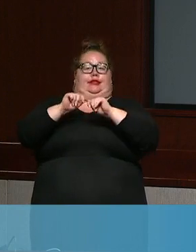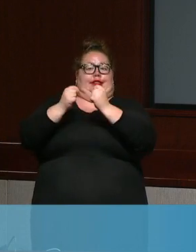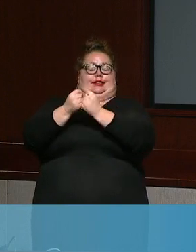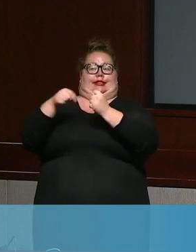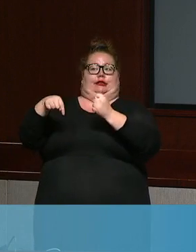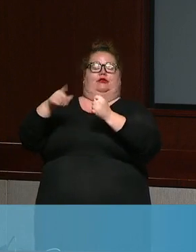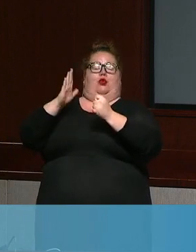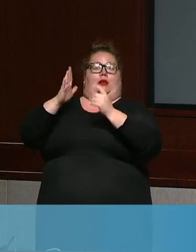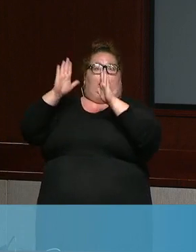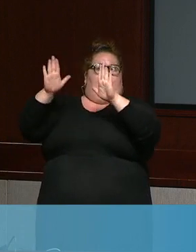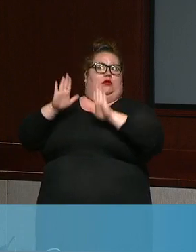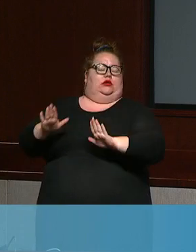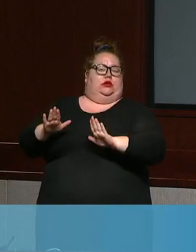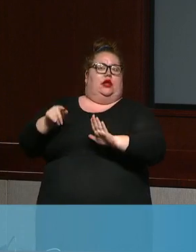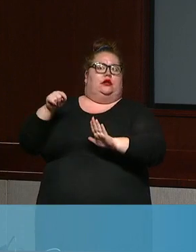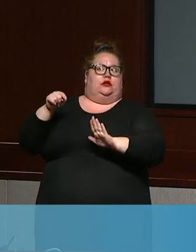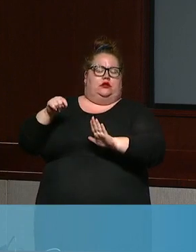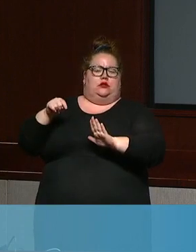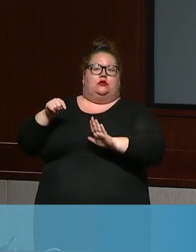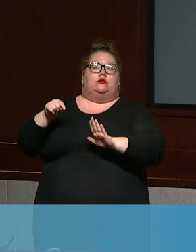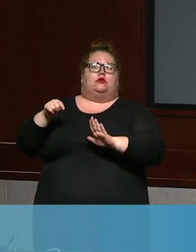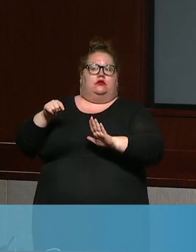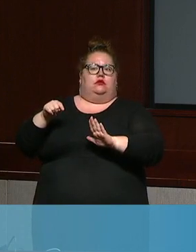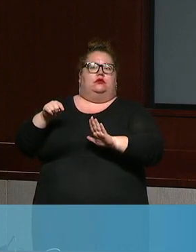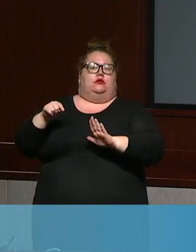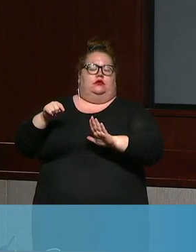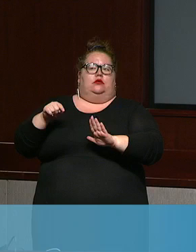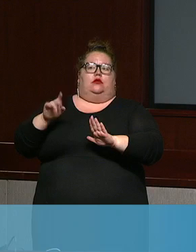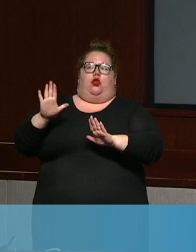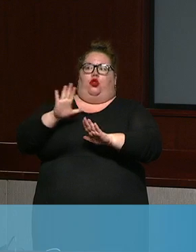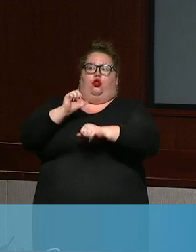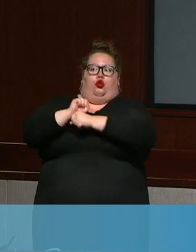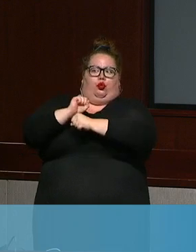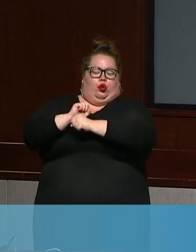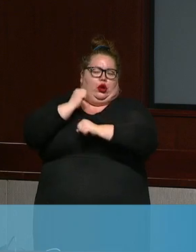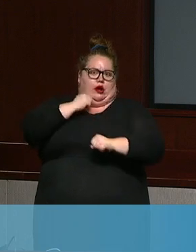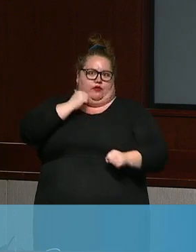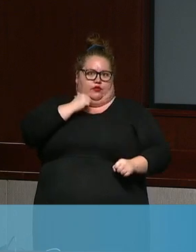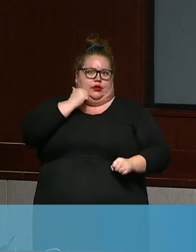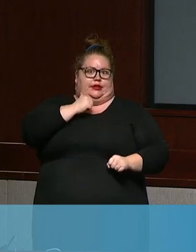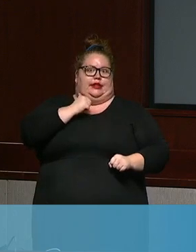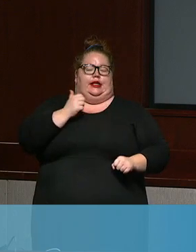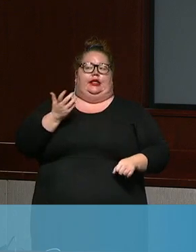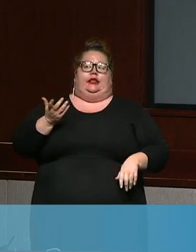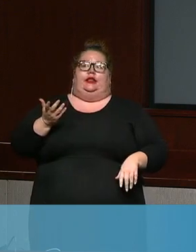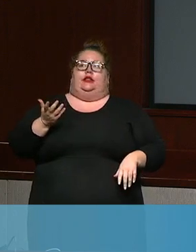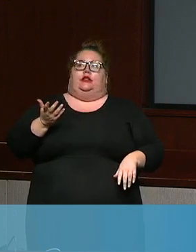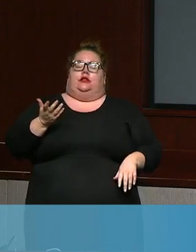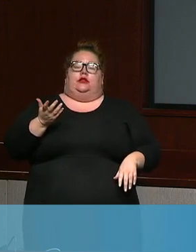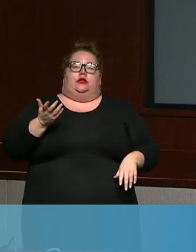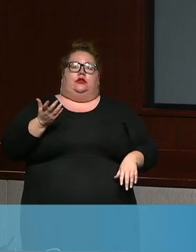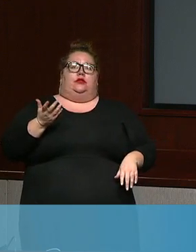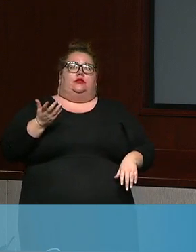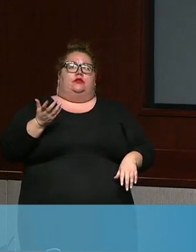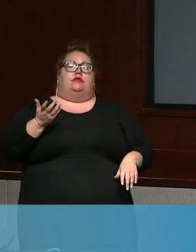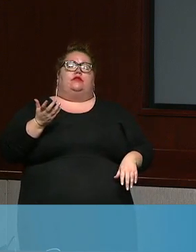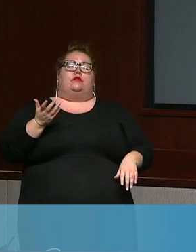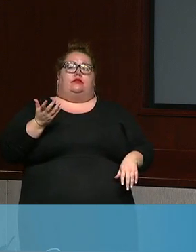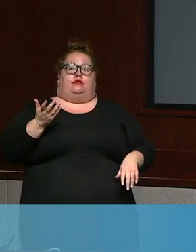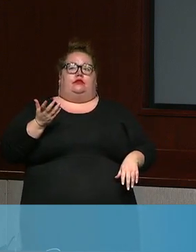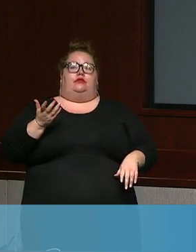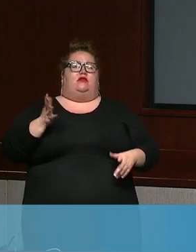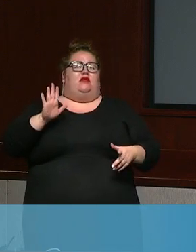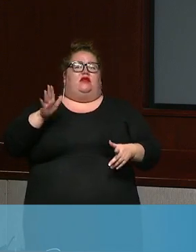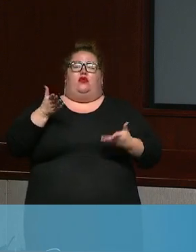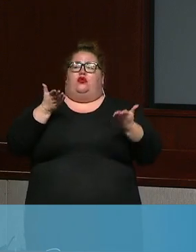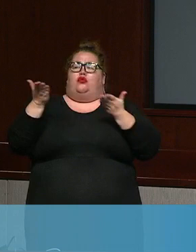in the county on any given day with the work that they do and the savings that they achieve for the county and the service